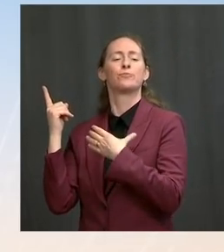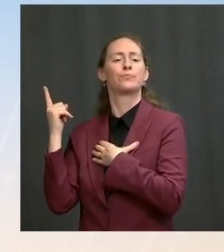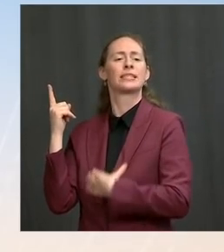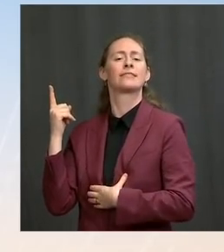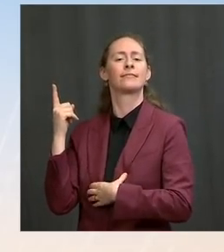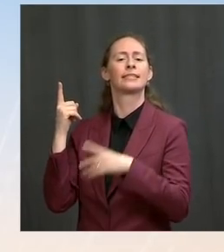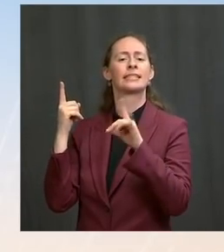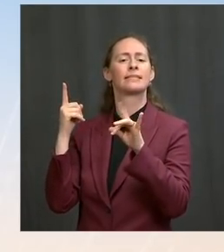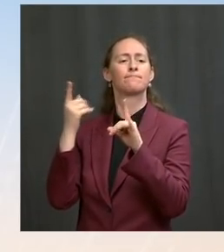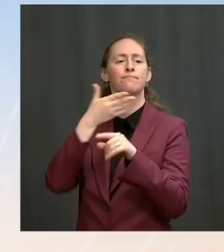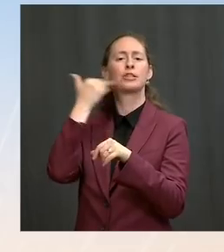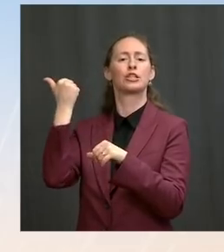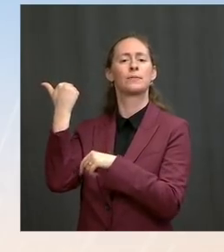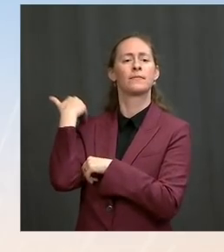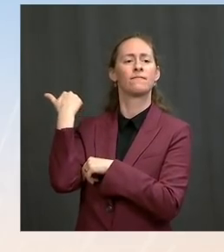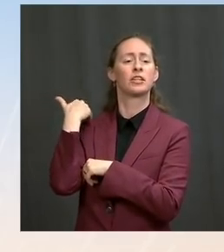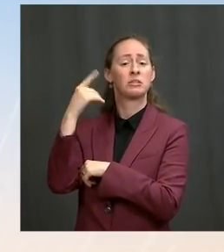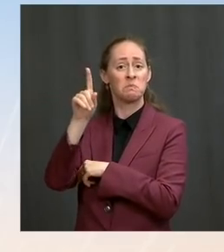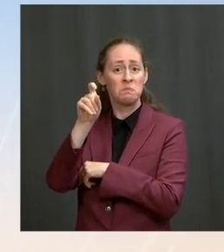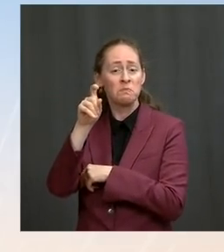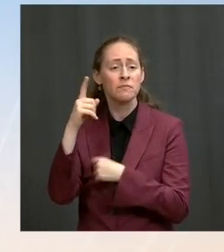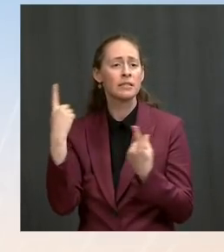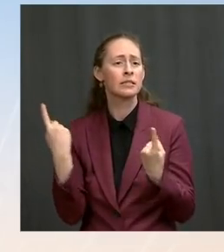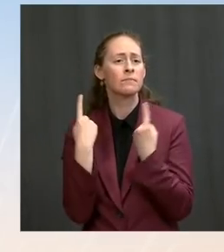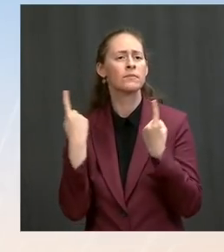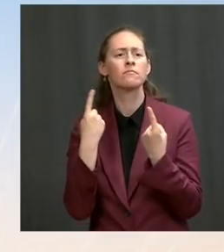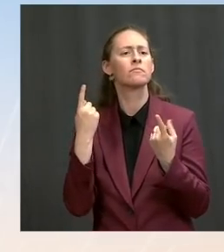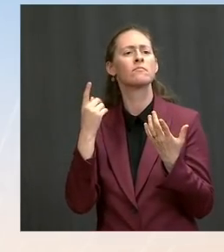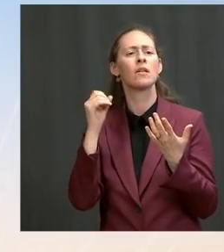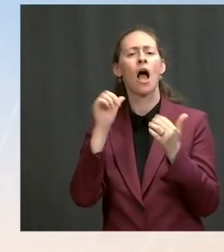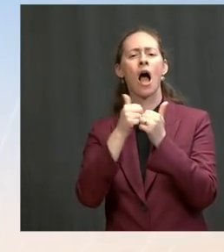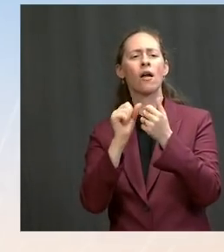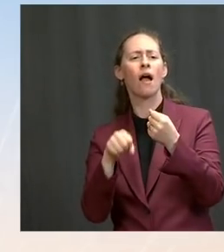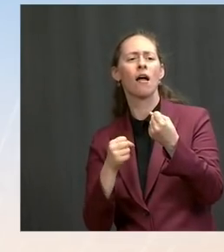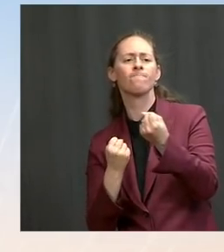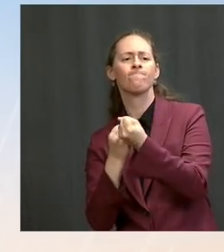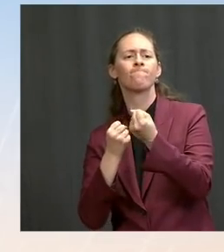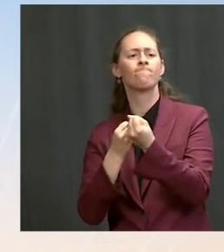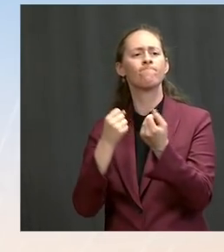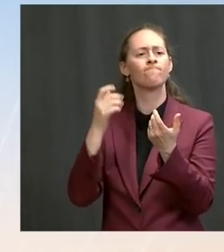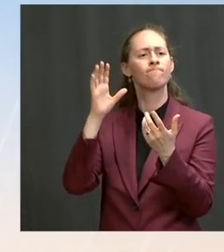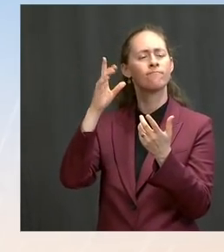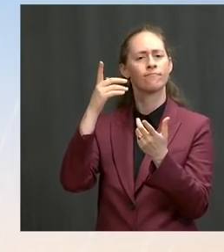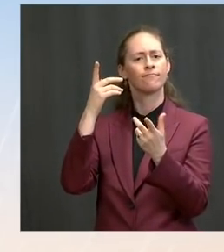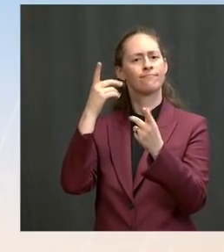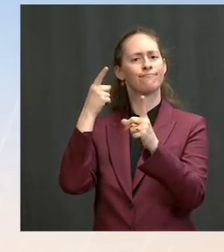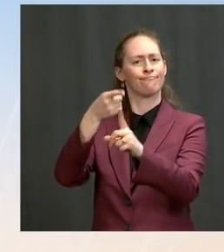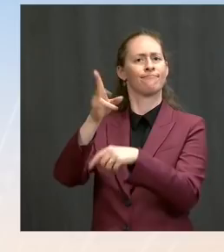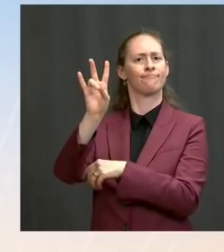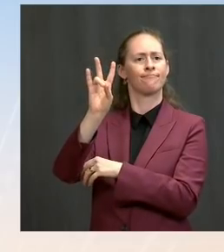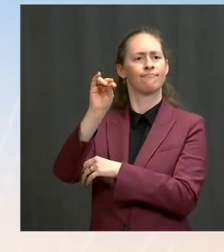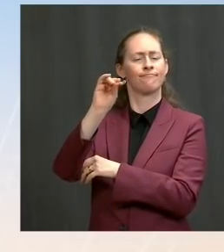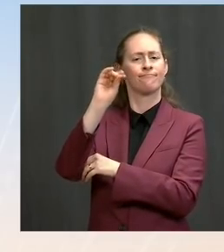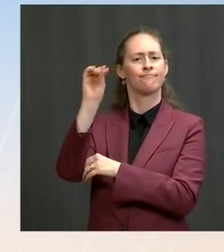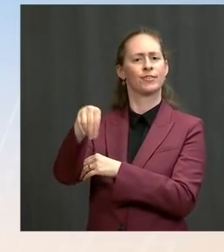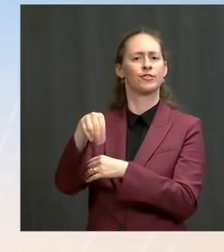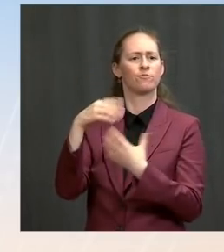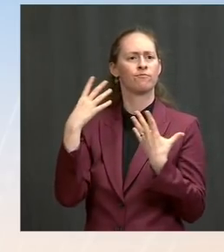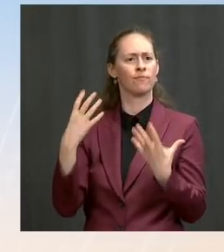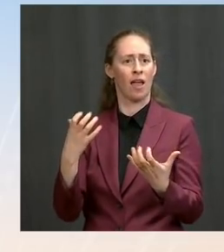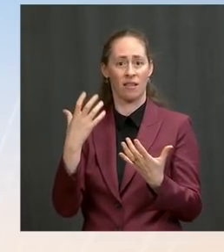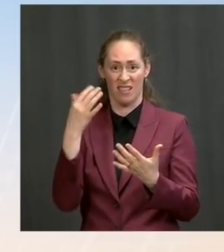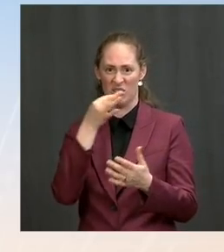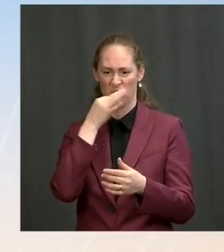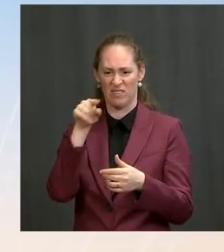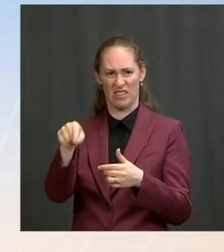more Americans being vaccinated or to have helped you reach the president's goal of 70% of adults with at least one shot by this weekend? And what